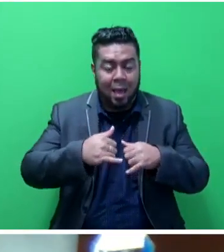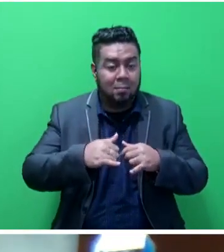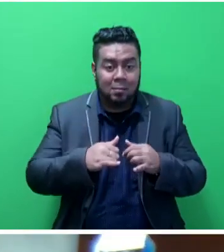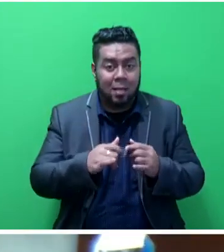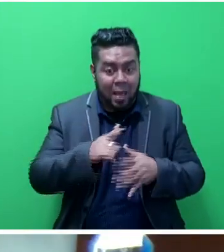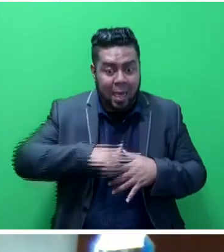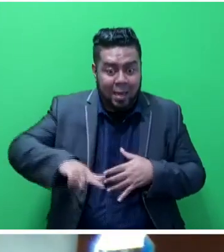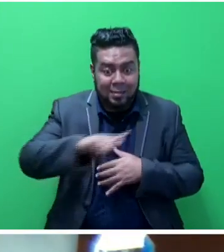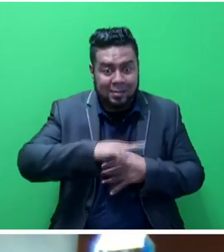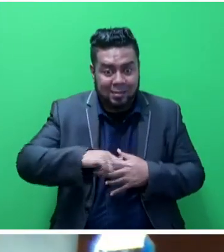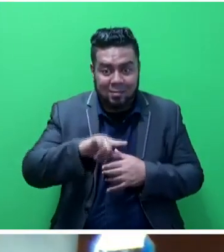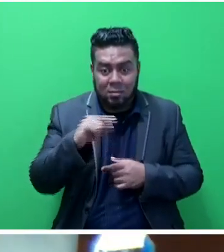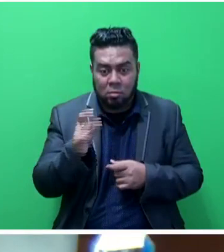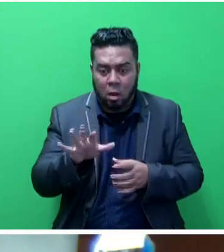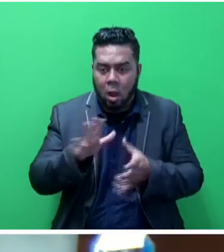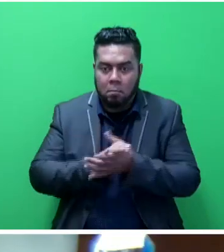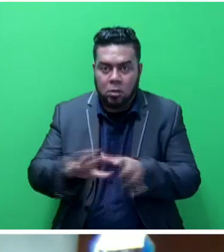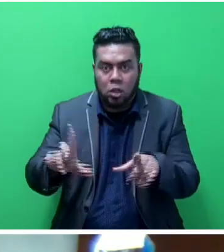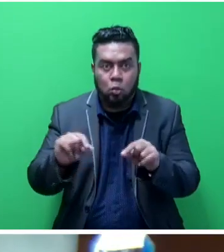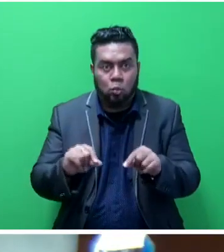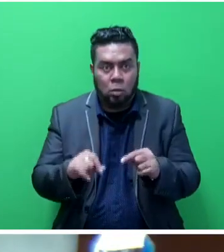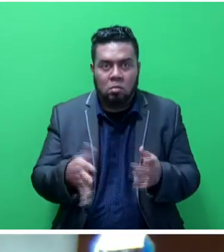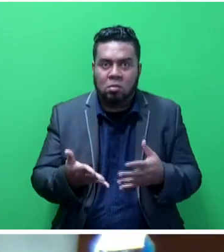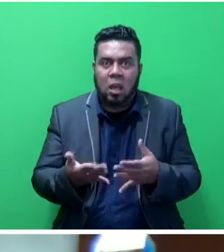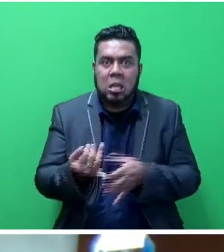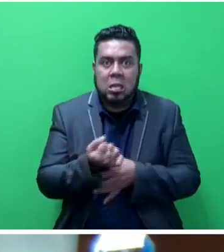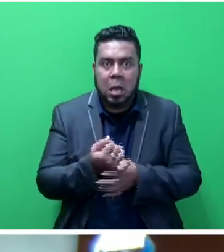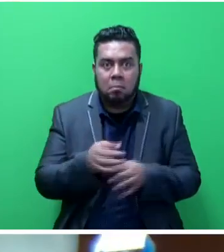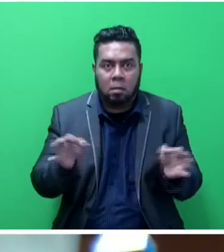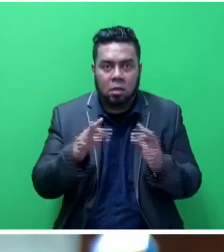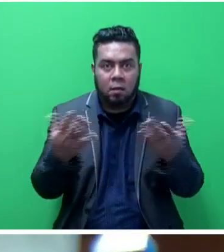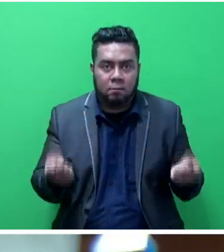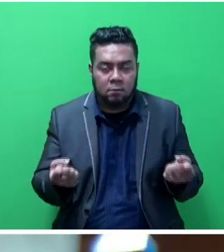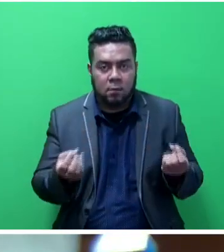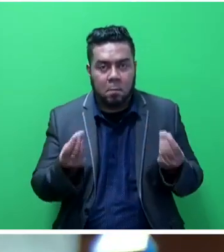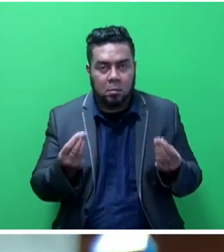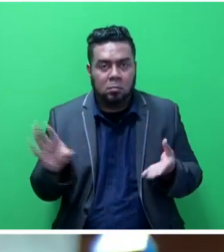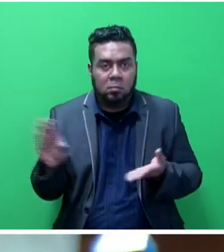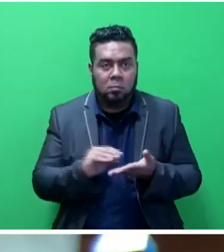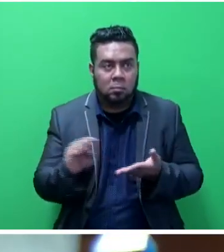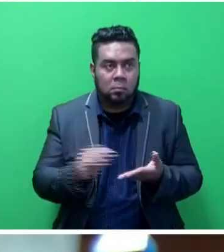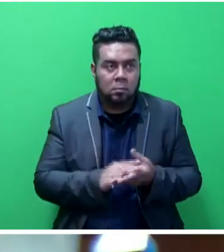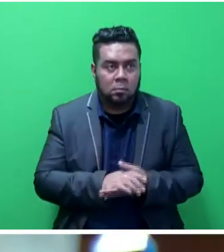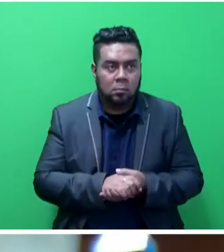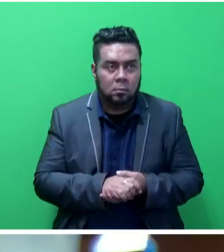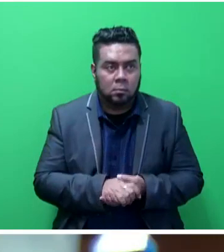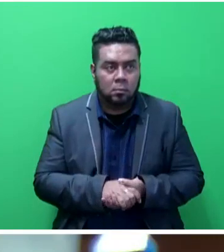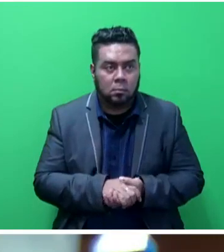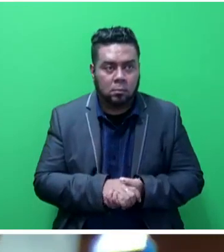The landowners have lost income, a steady sort of rental income. The members of the Matangali are